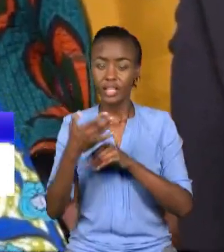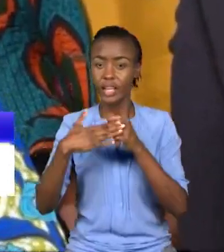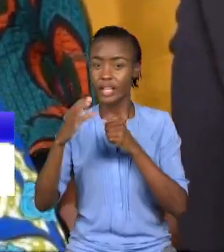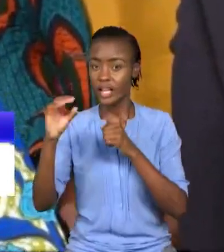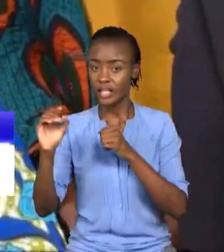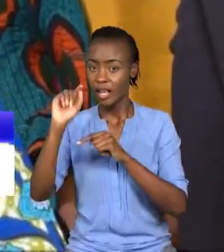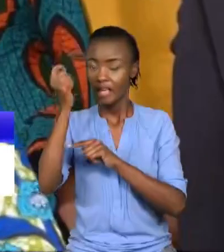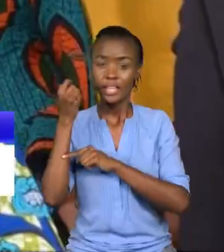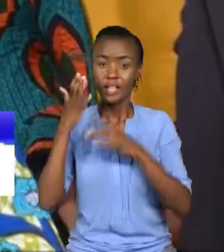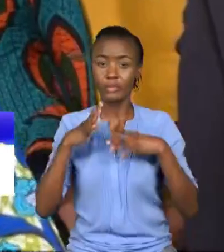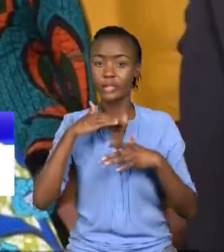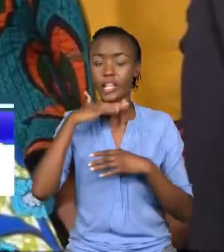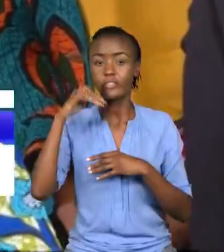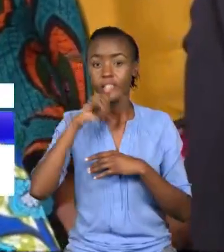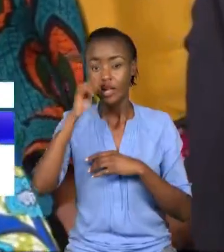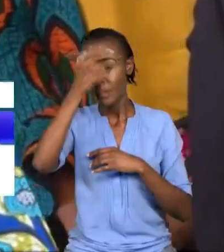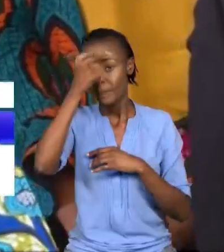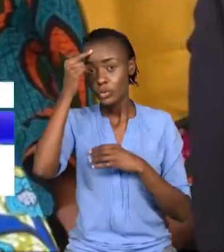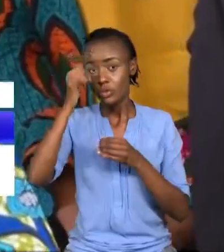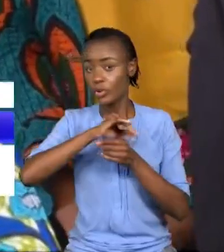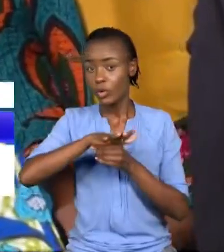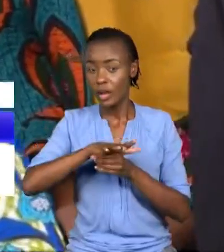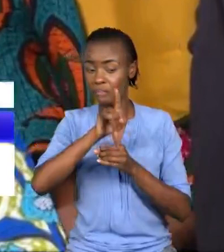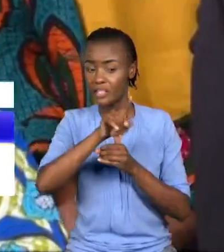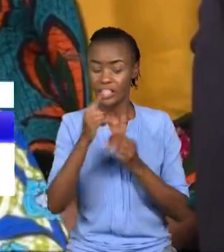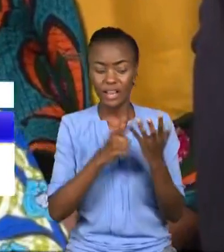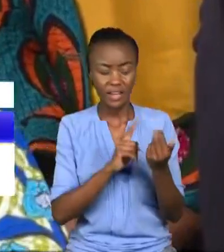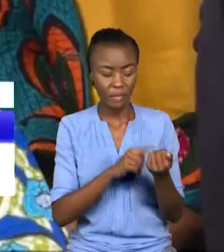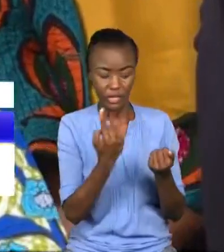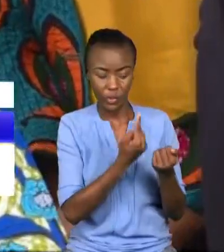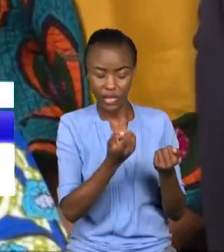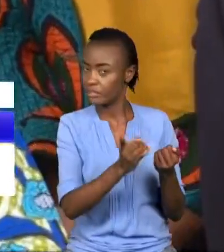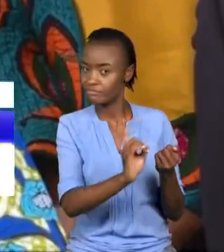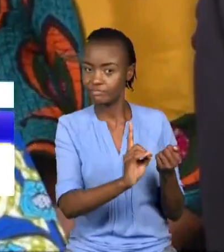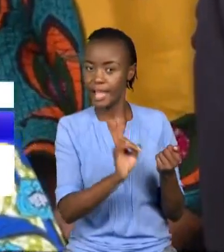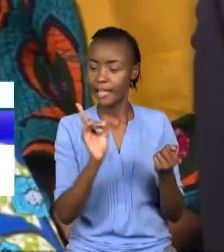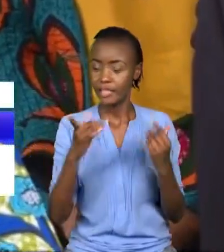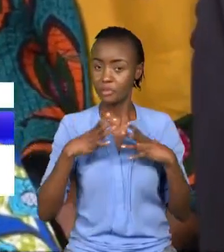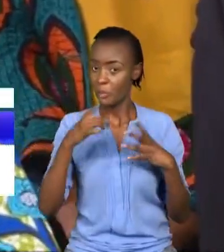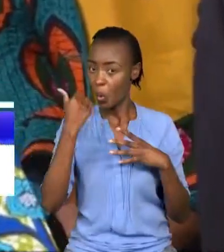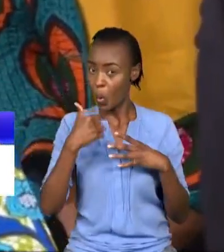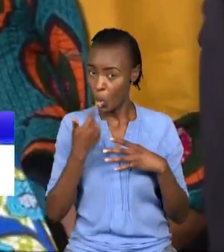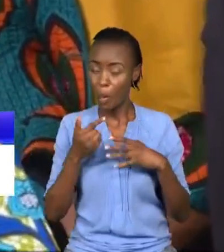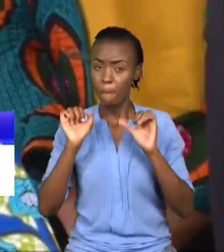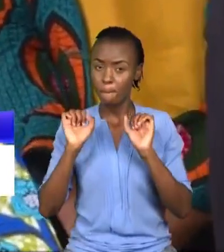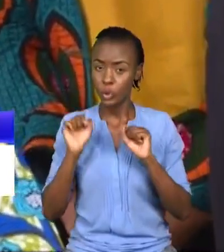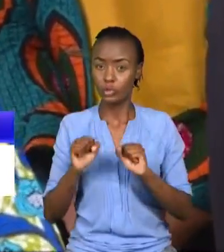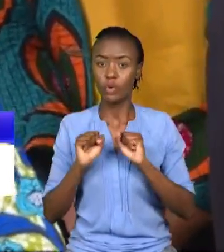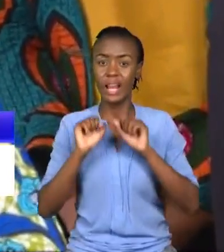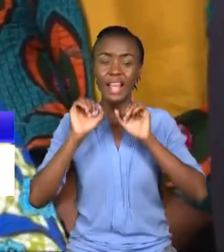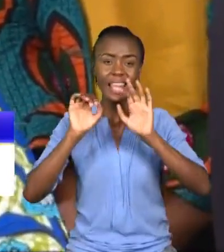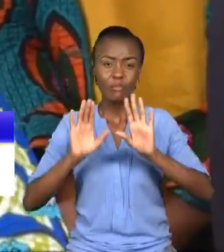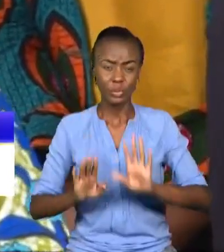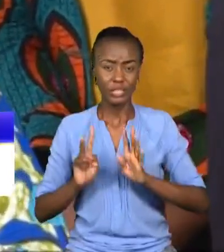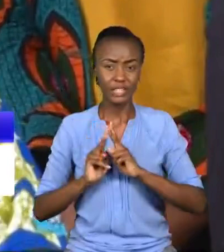far to the pandemic. These are not just statistics. There are people who could have been potential